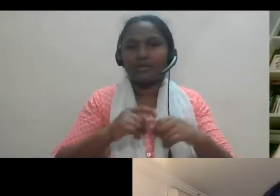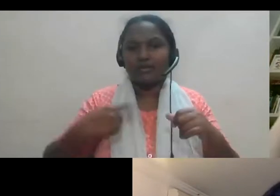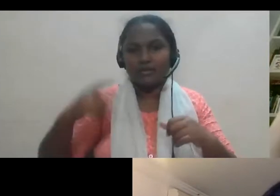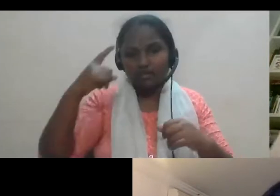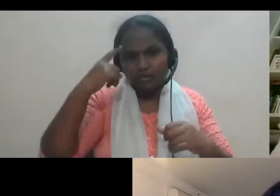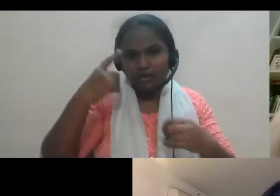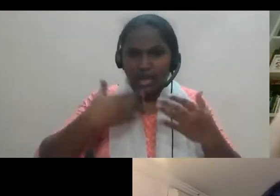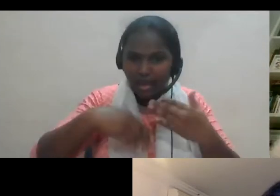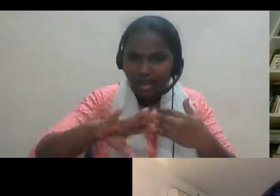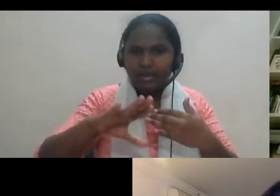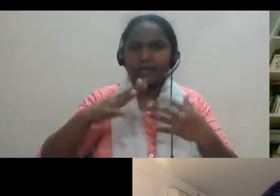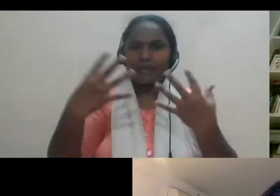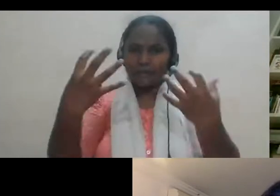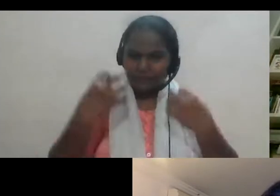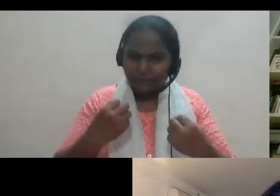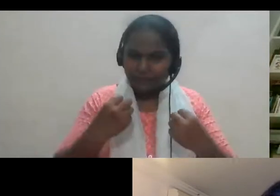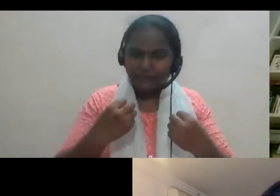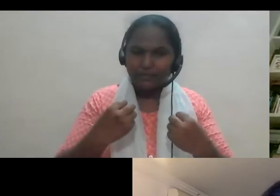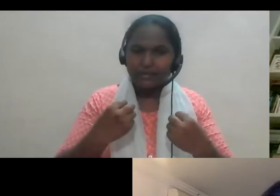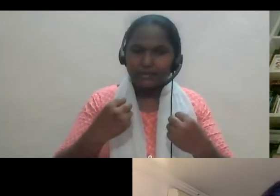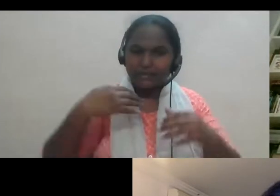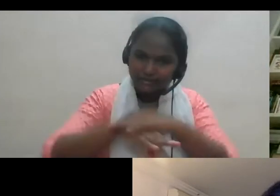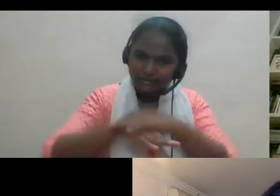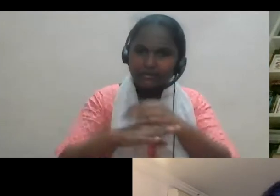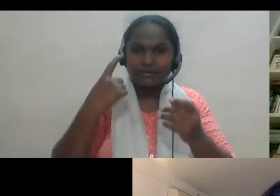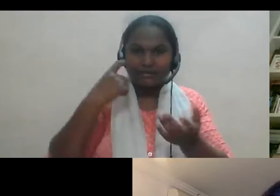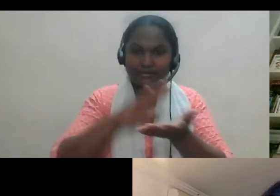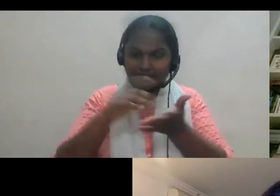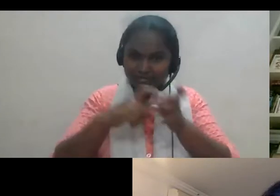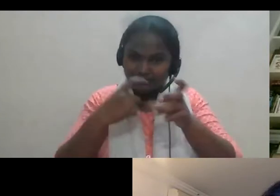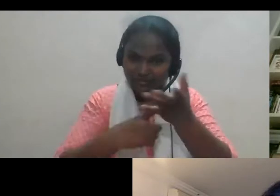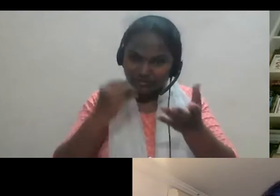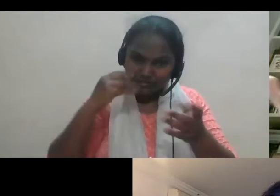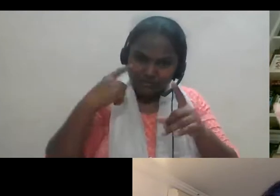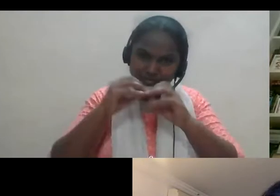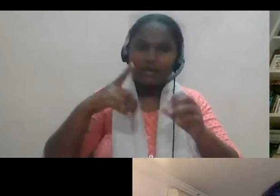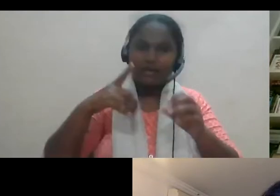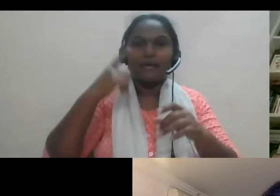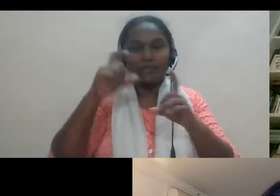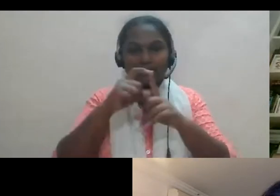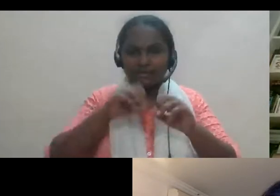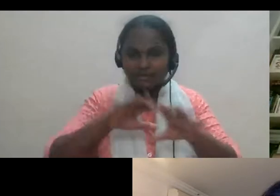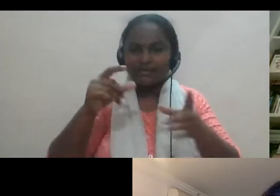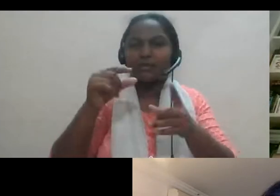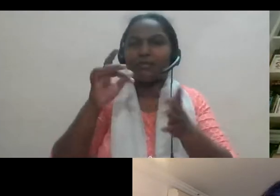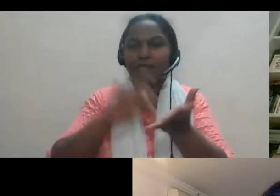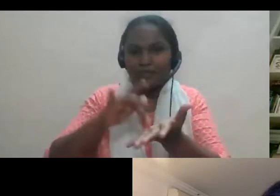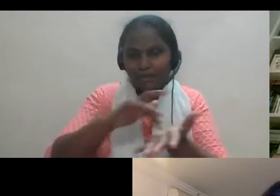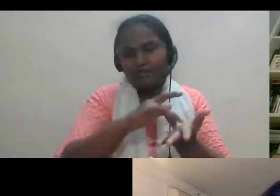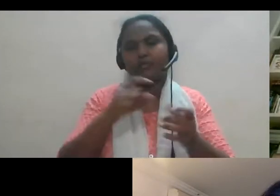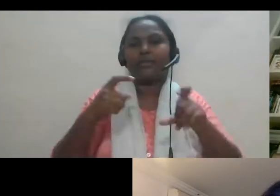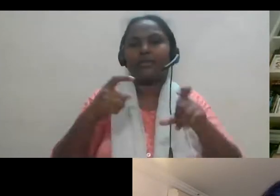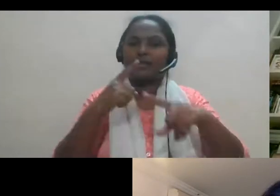to bring art into the territories beyond the digital platforms, let's say.